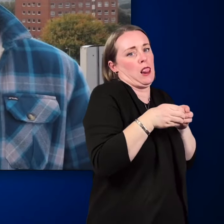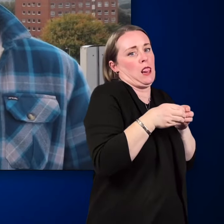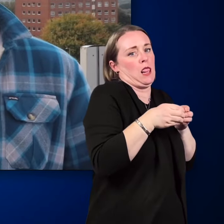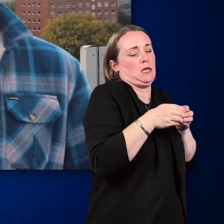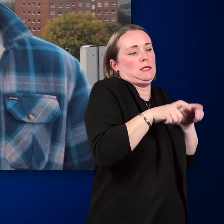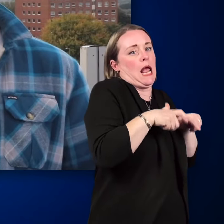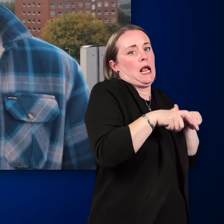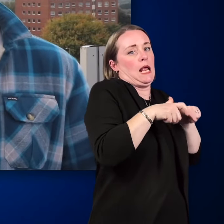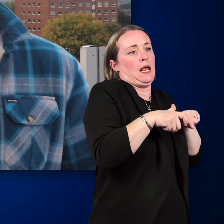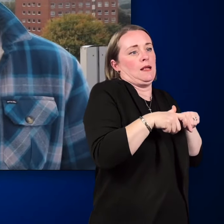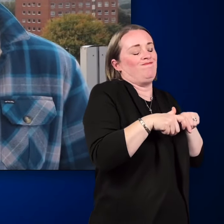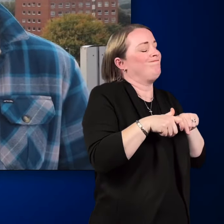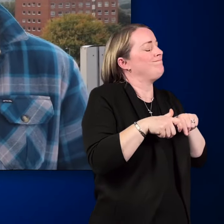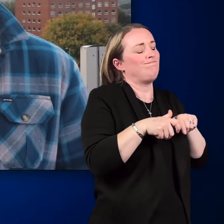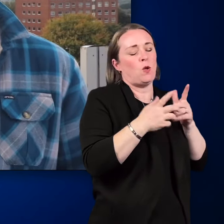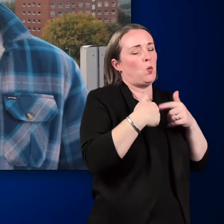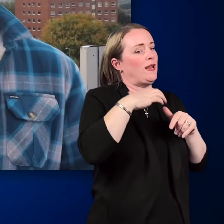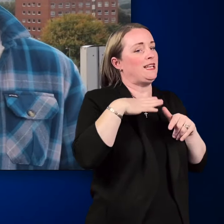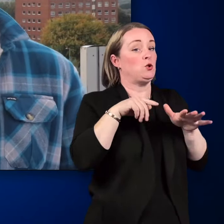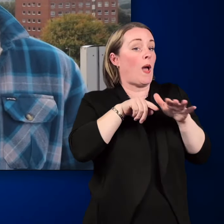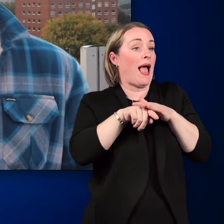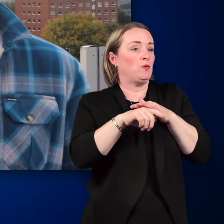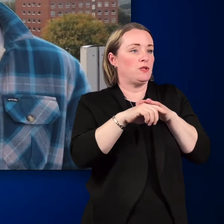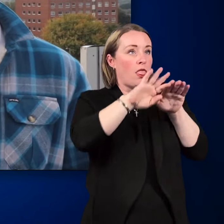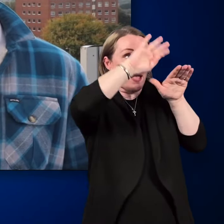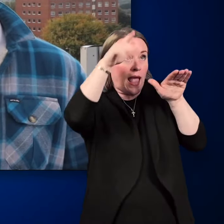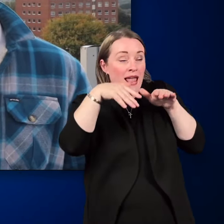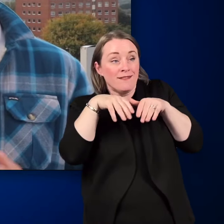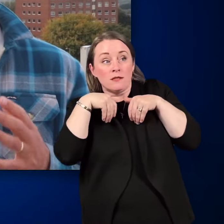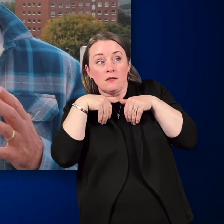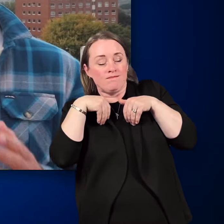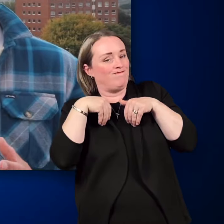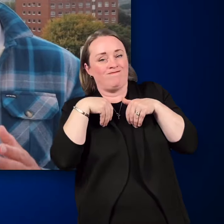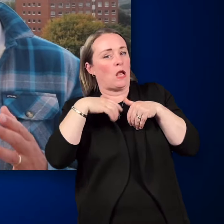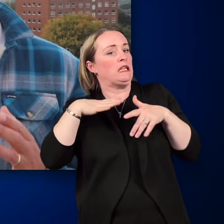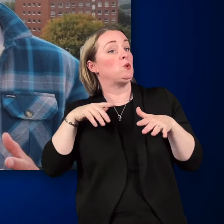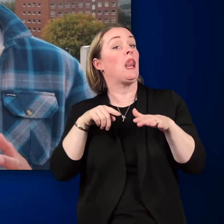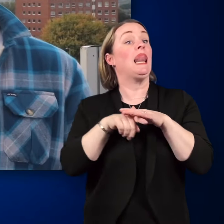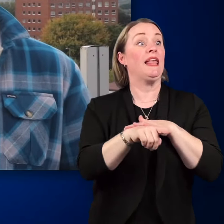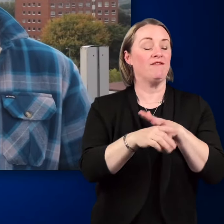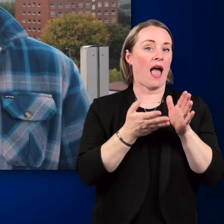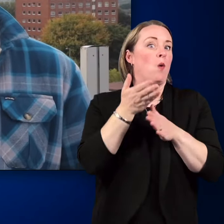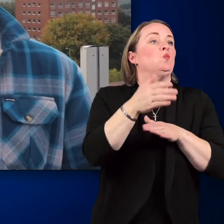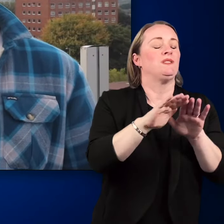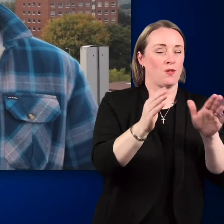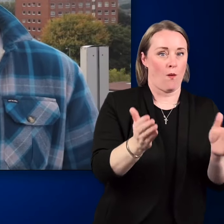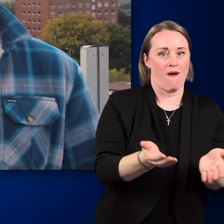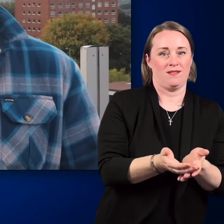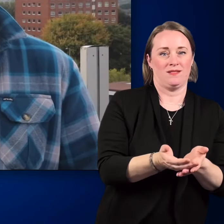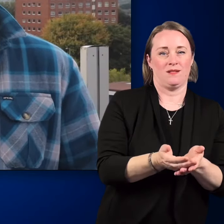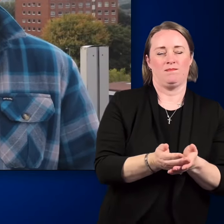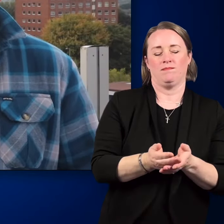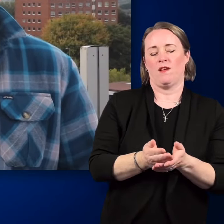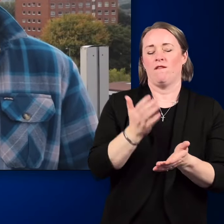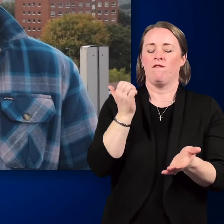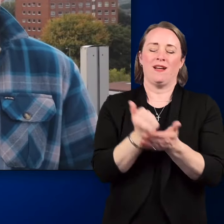been saying we need to leave the cave. There's a great line by Martin